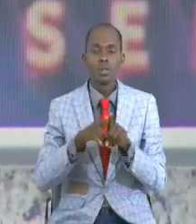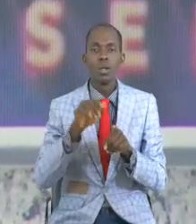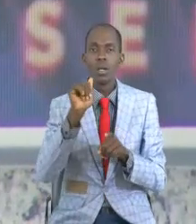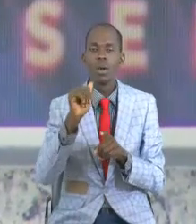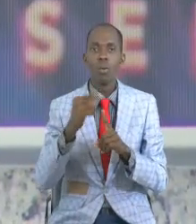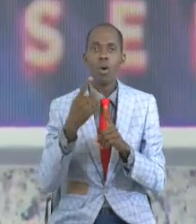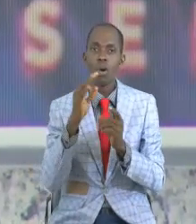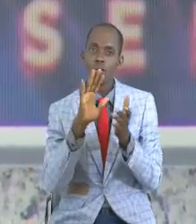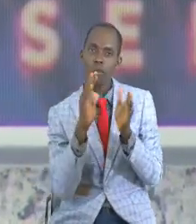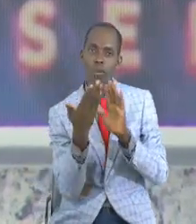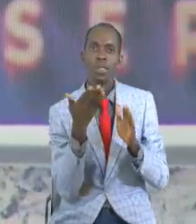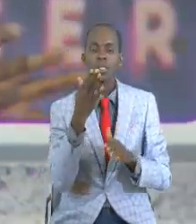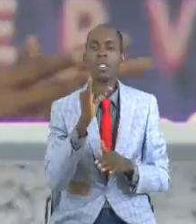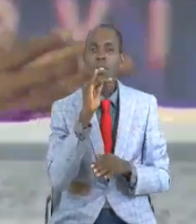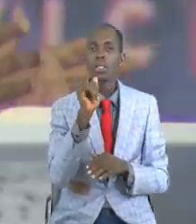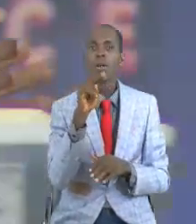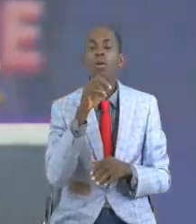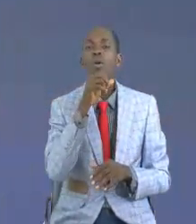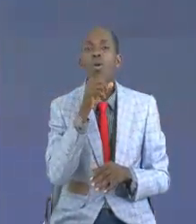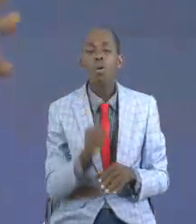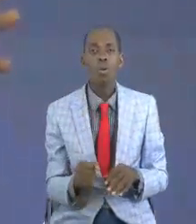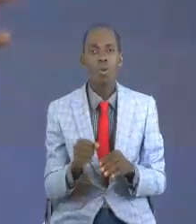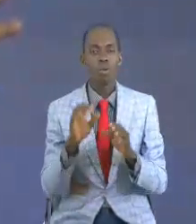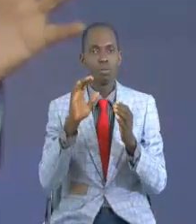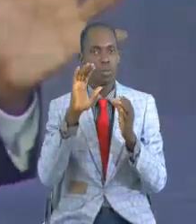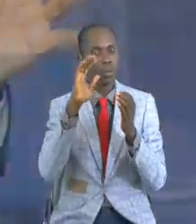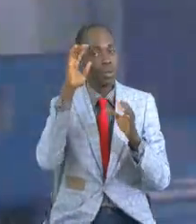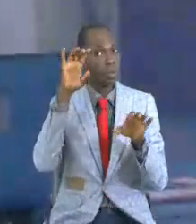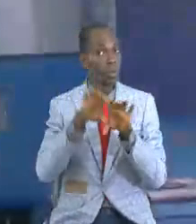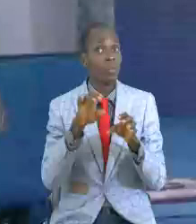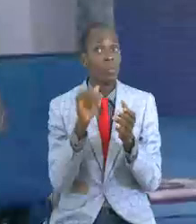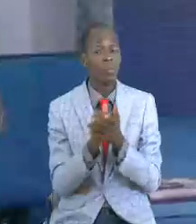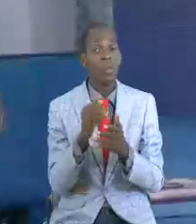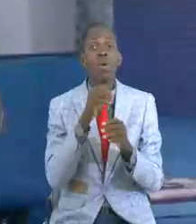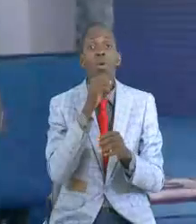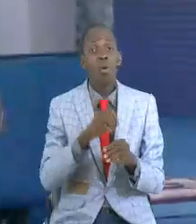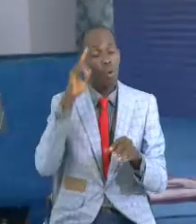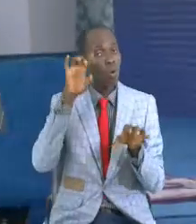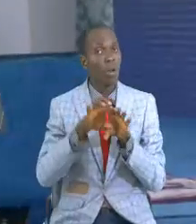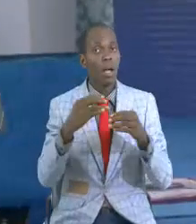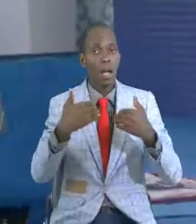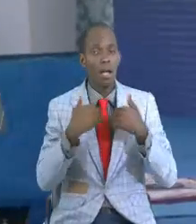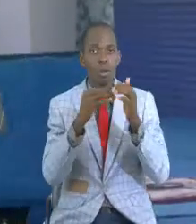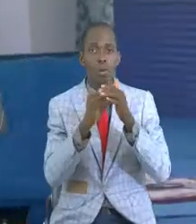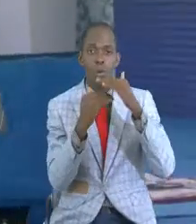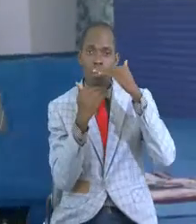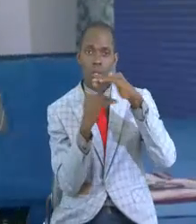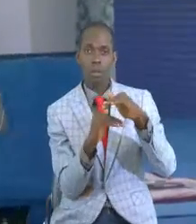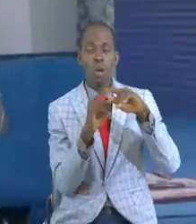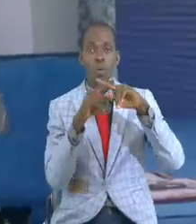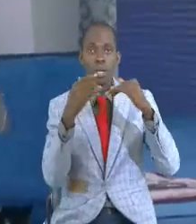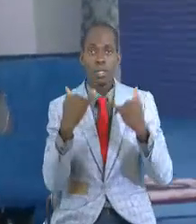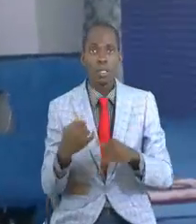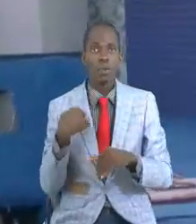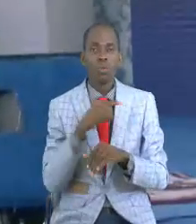old covenant, and the old covenant had its limitation, but now we come to the new